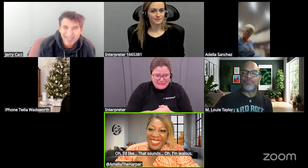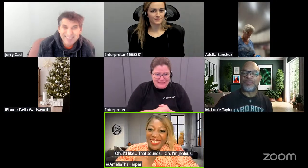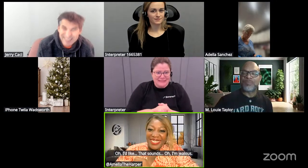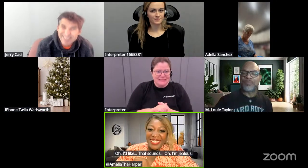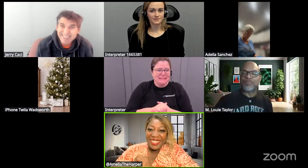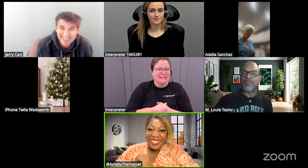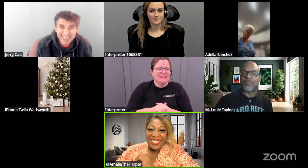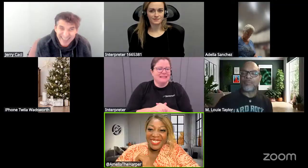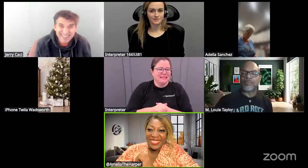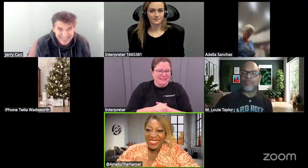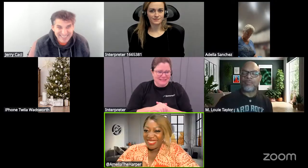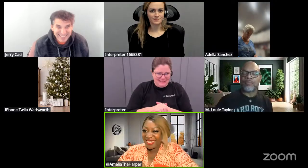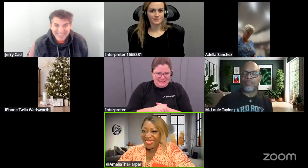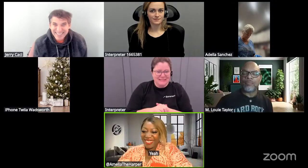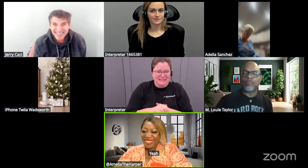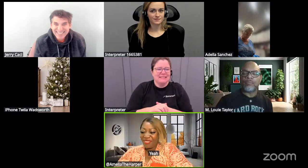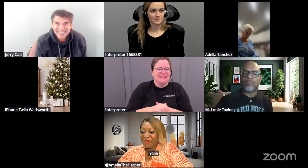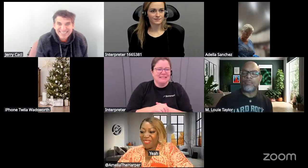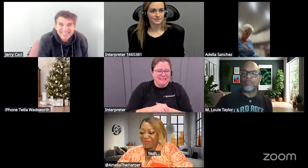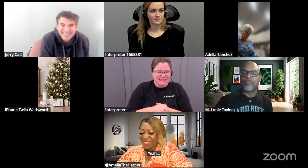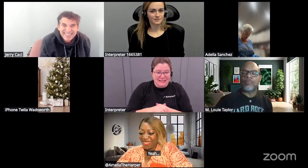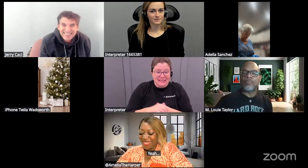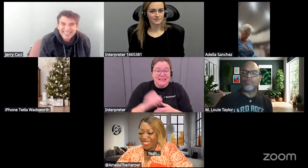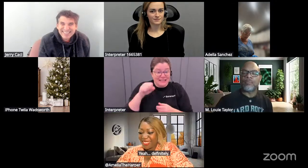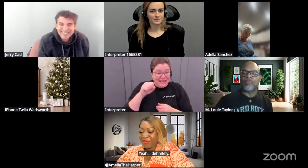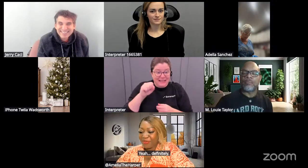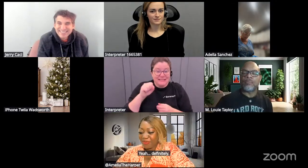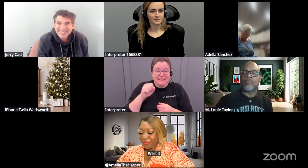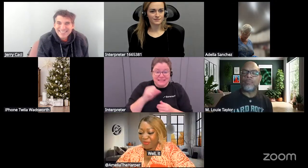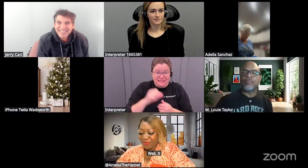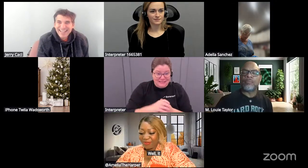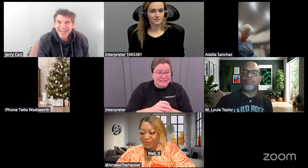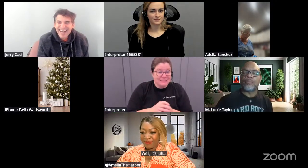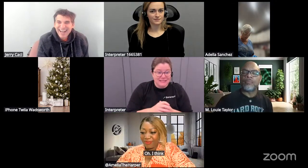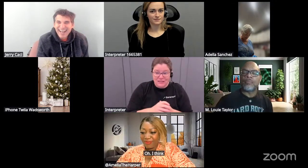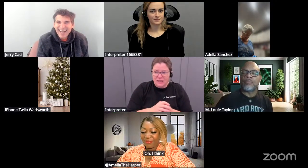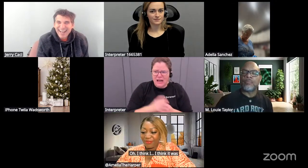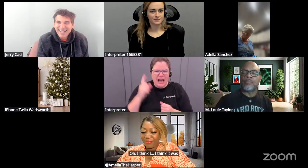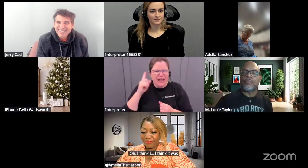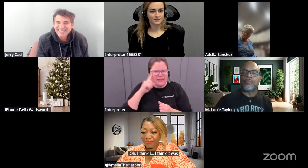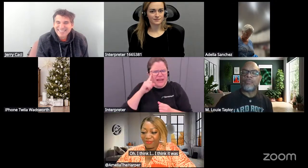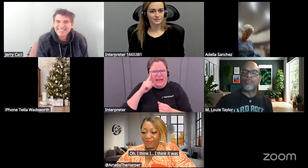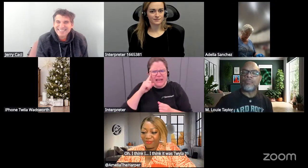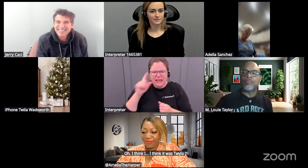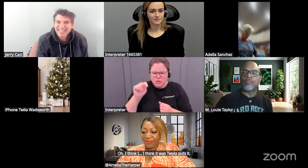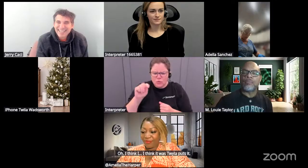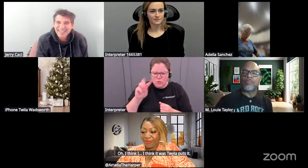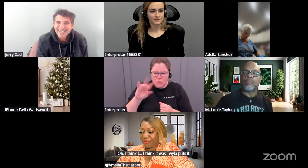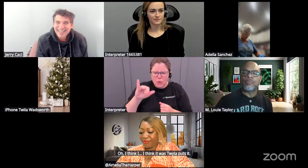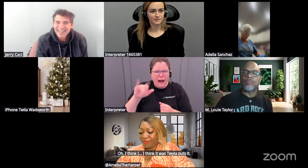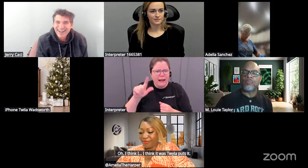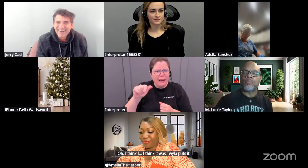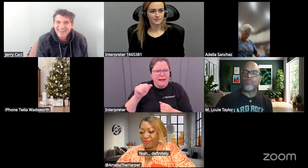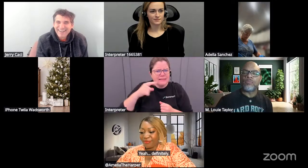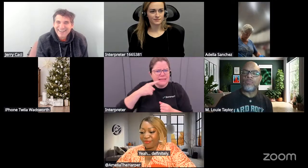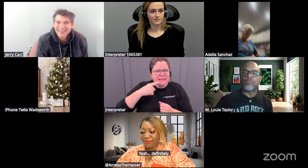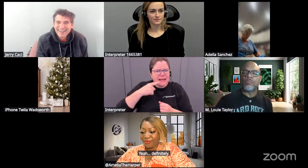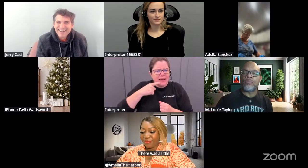Uh, Yeah, Well, flip-flops. it's I think I think it was Twyla put that there was a